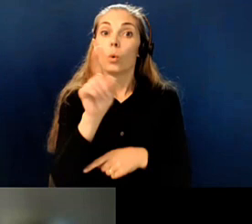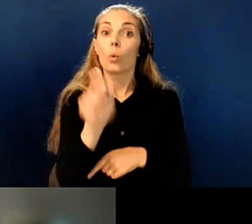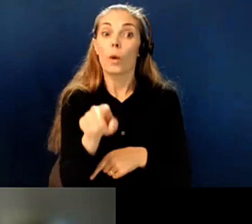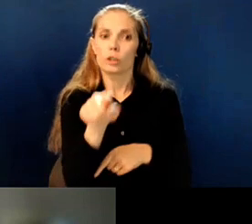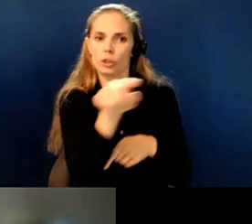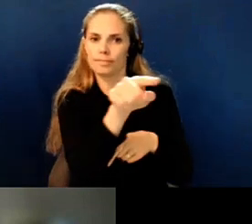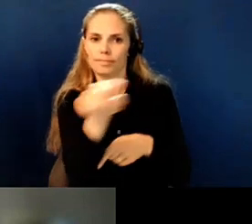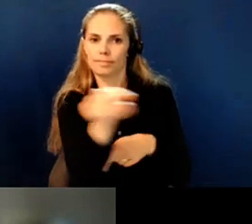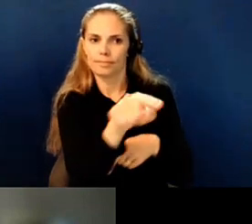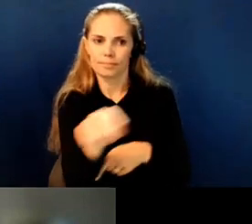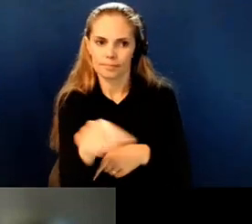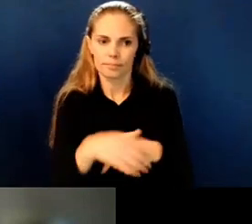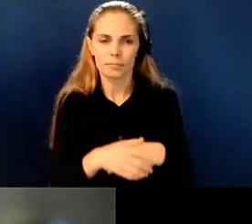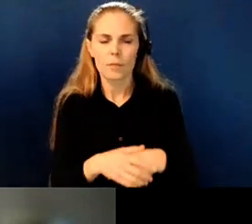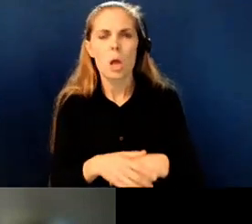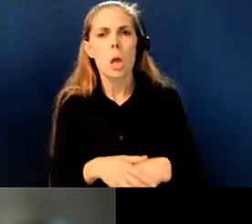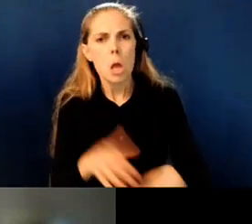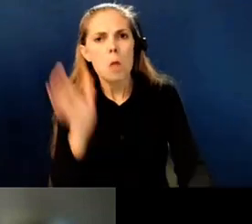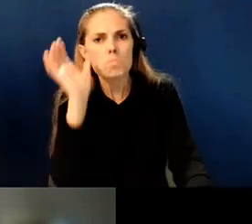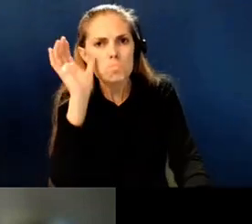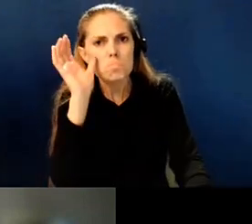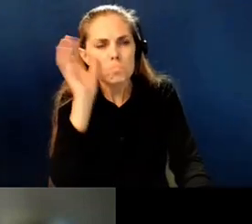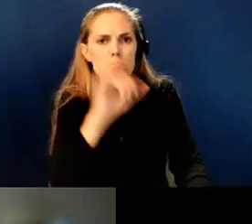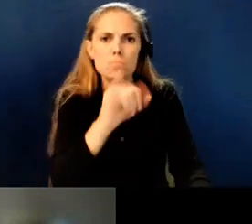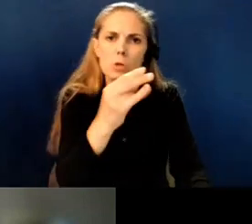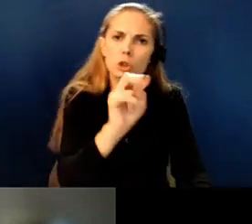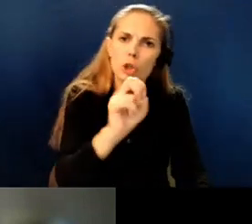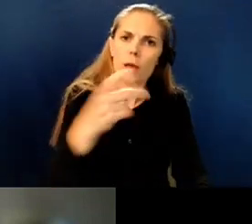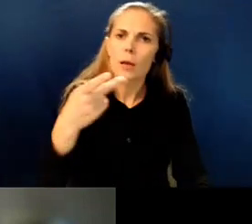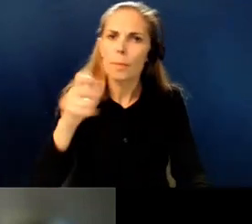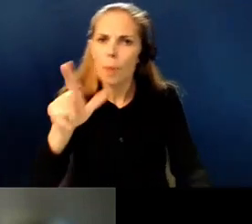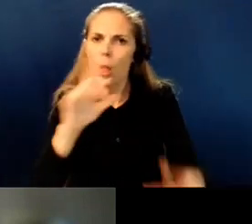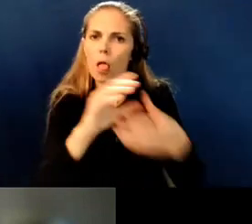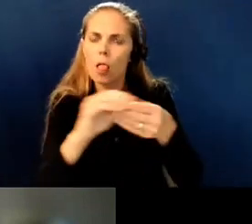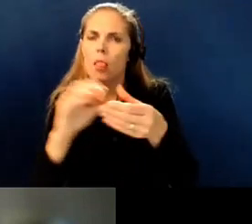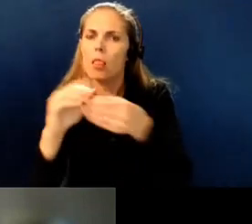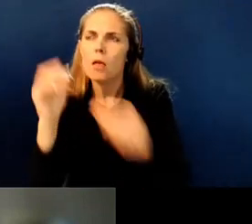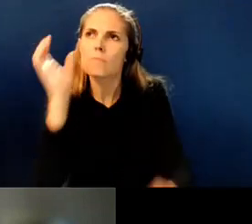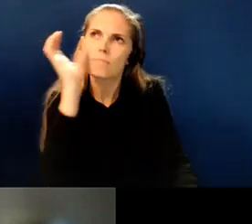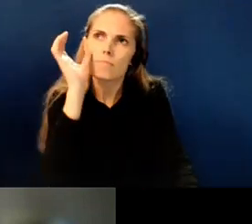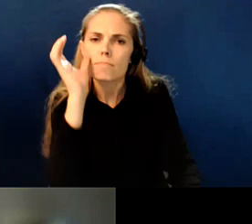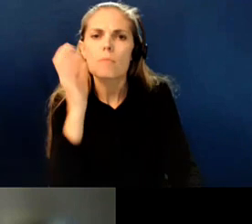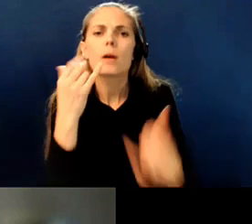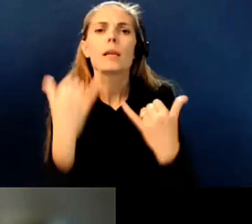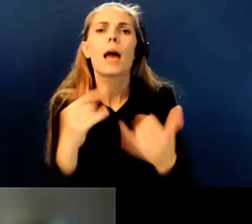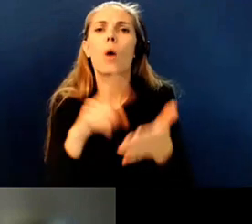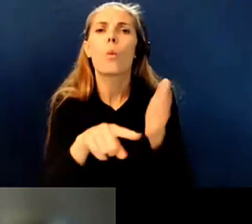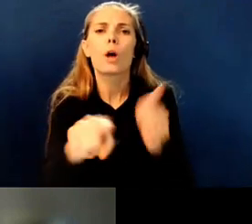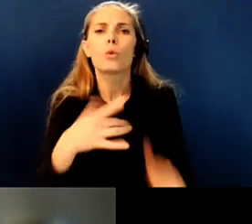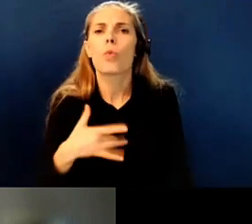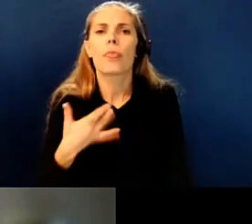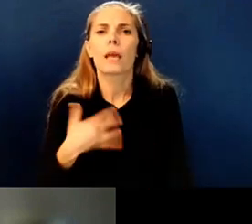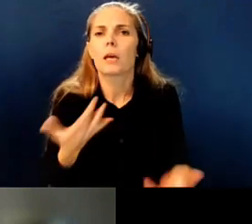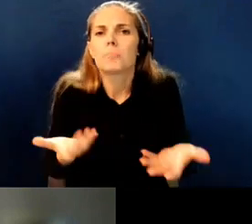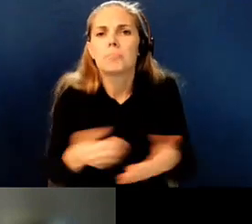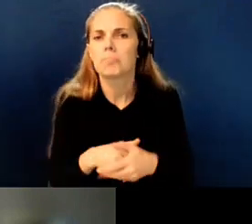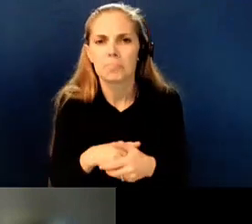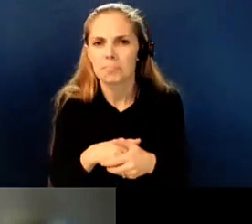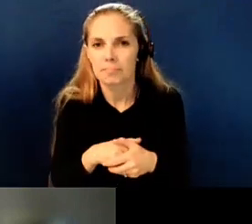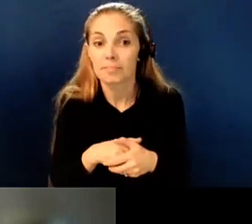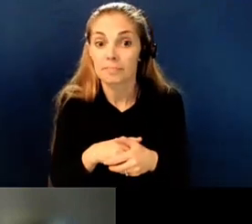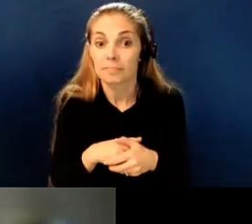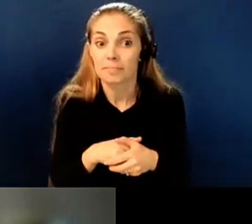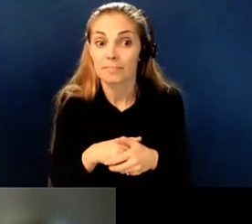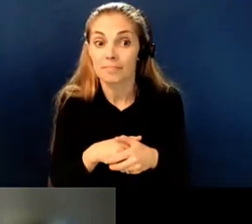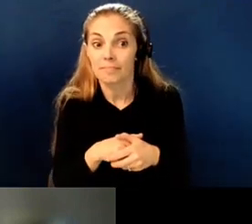after hearing from Jane and Paul about texting tools? So you should be able to see my Slido screen where you can do a QR code